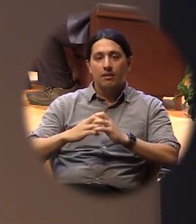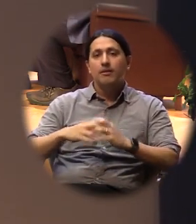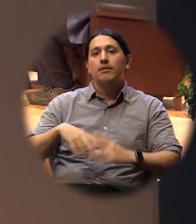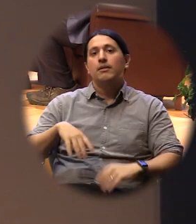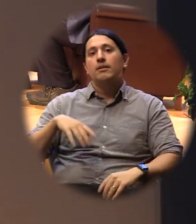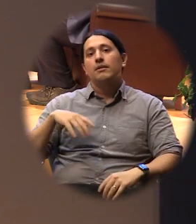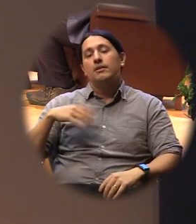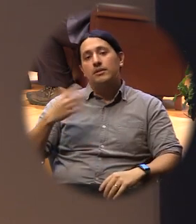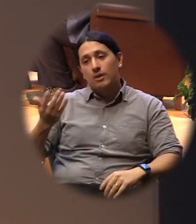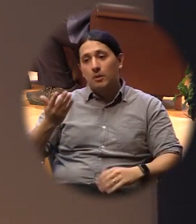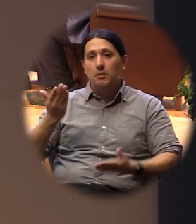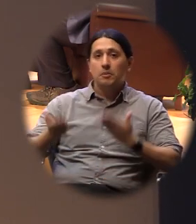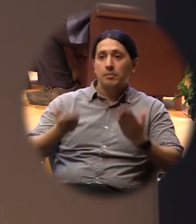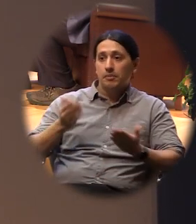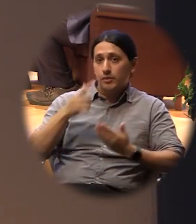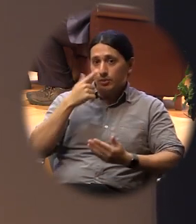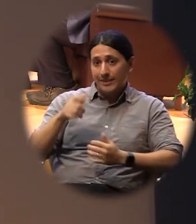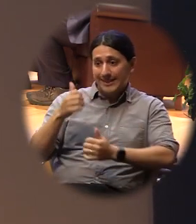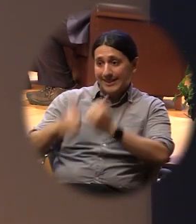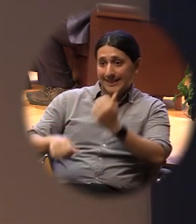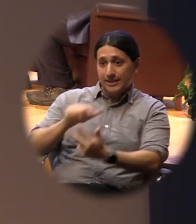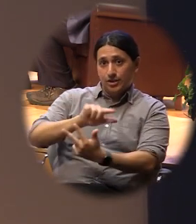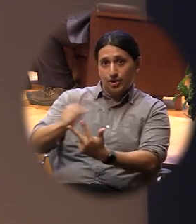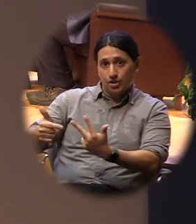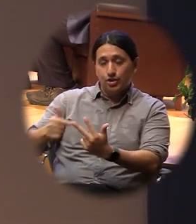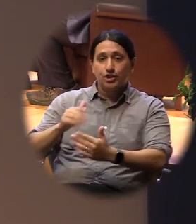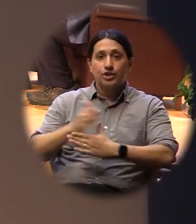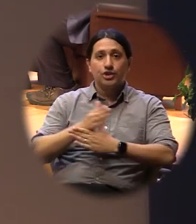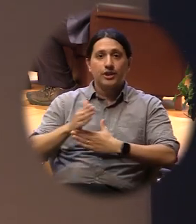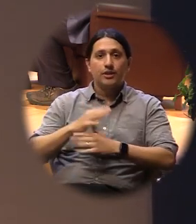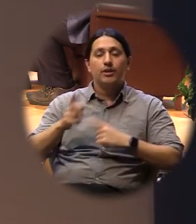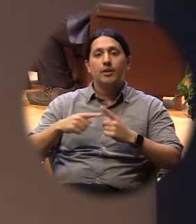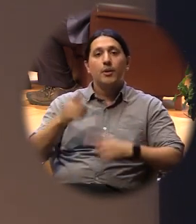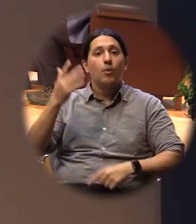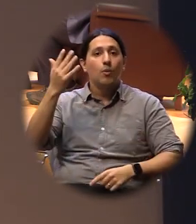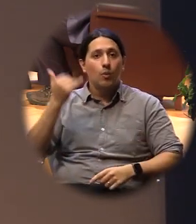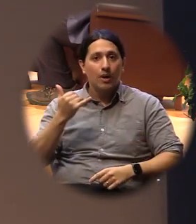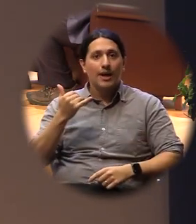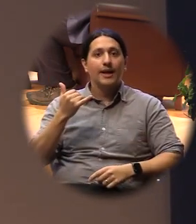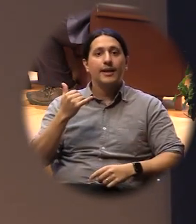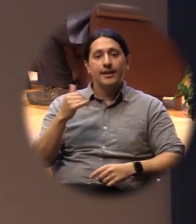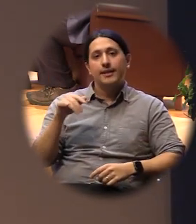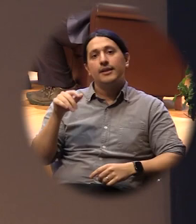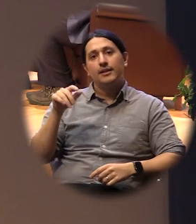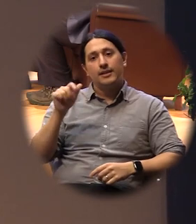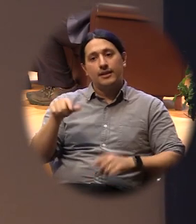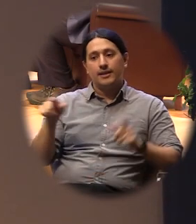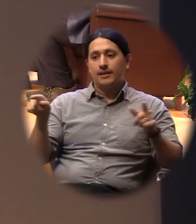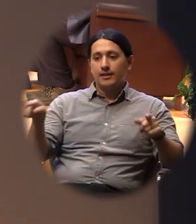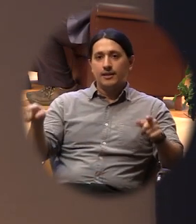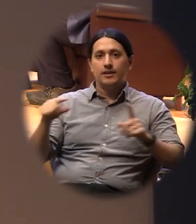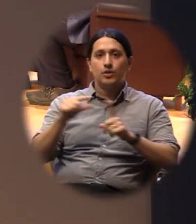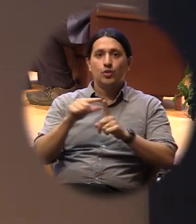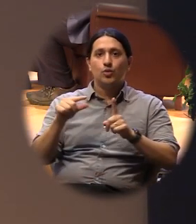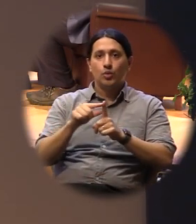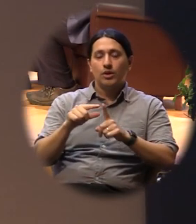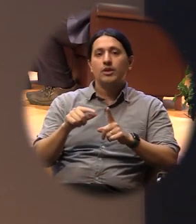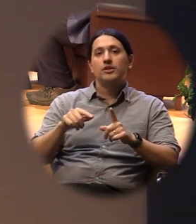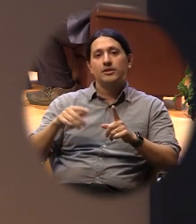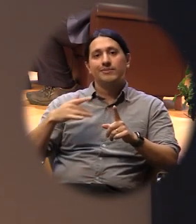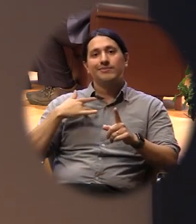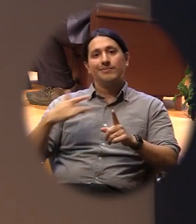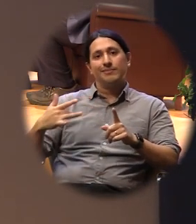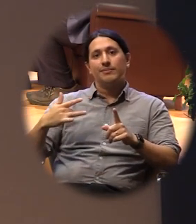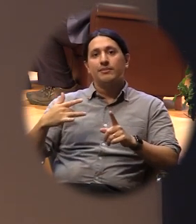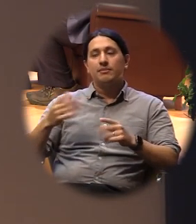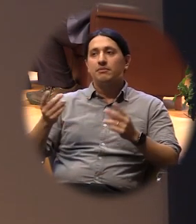Could each of you maybe share a bit about why these terms do defy easy categorization